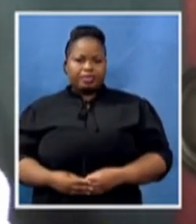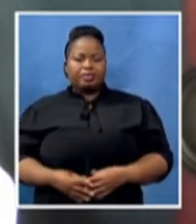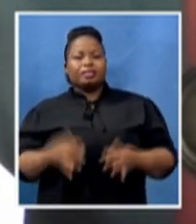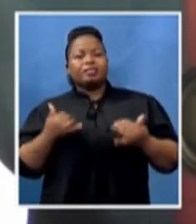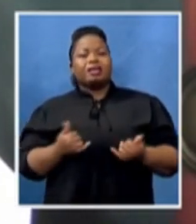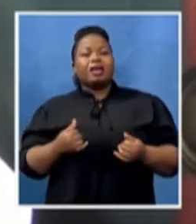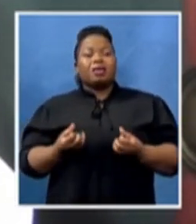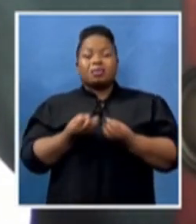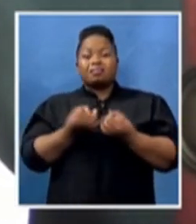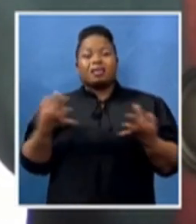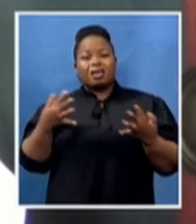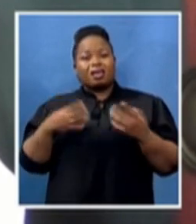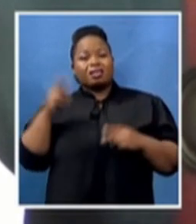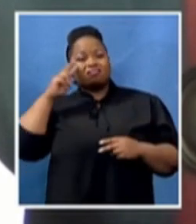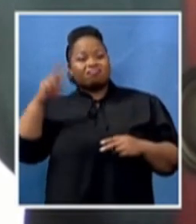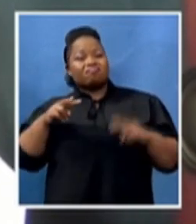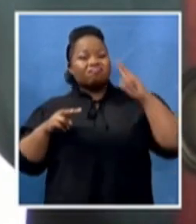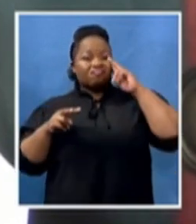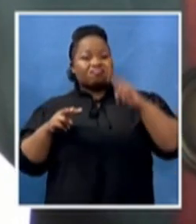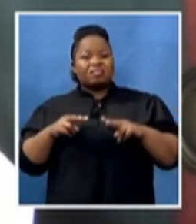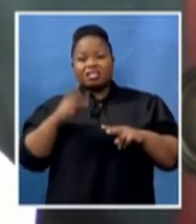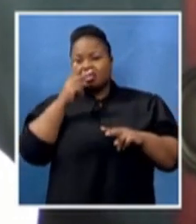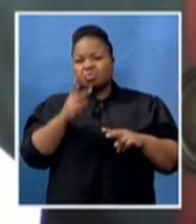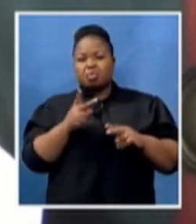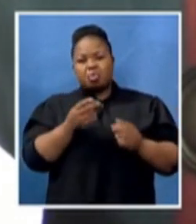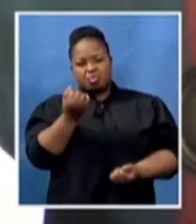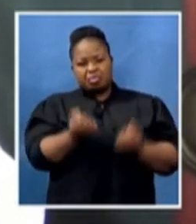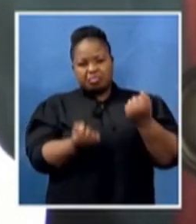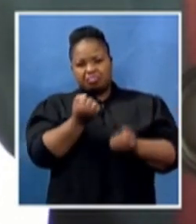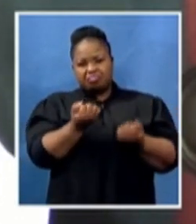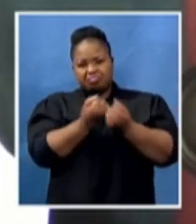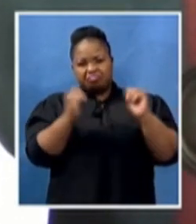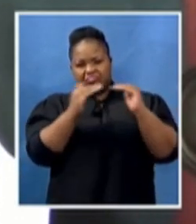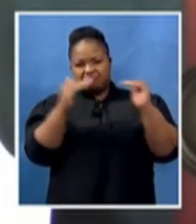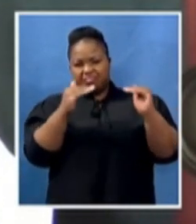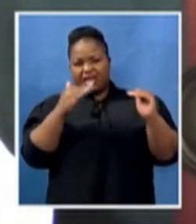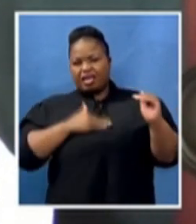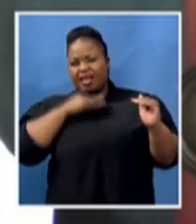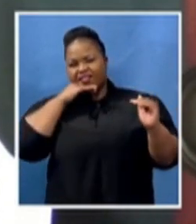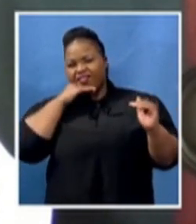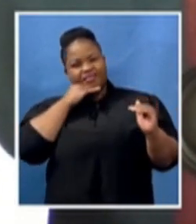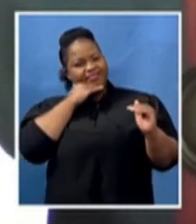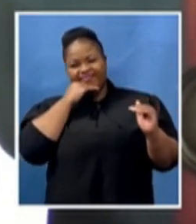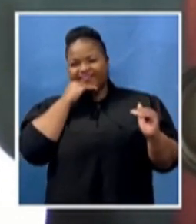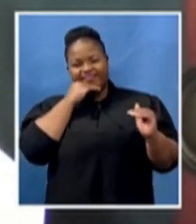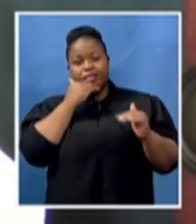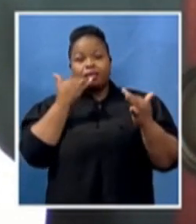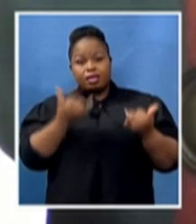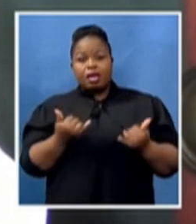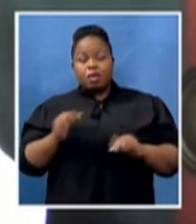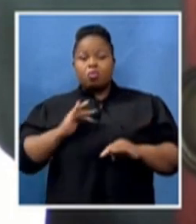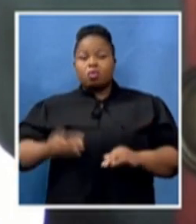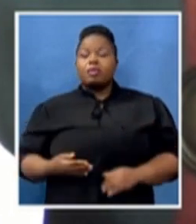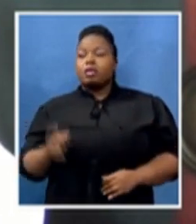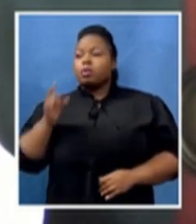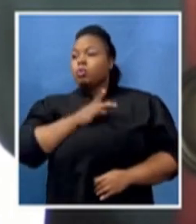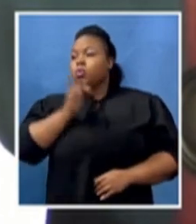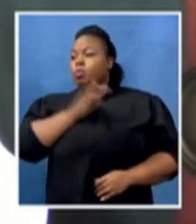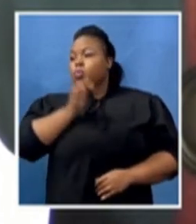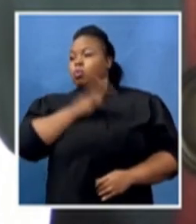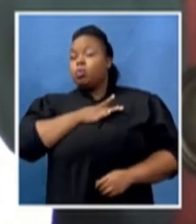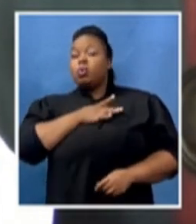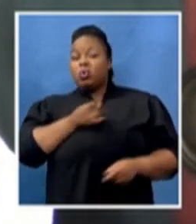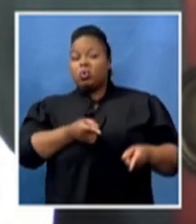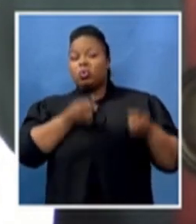criminal justice system is inadequate, and this leads women to fear that crime has somehow become normalized. To